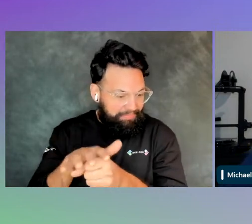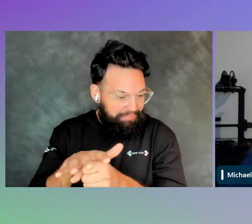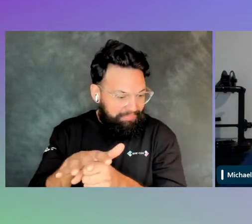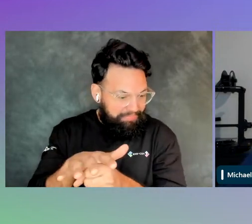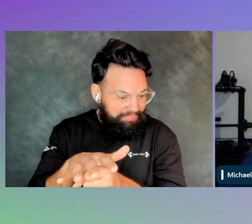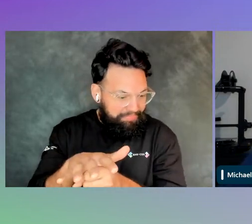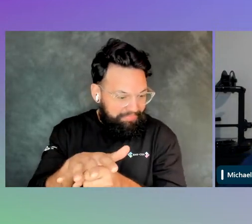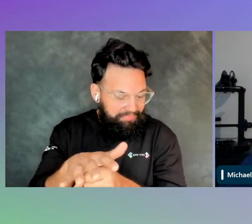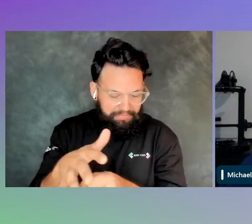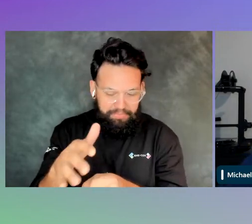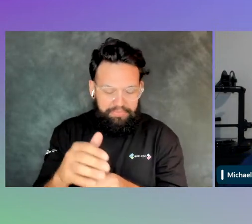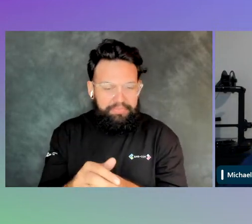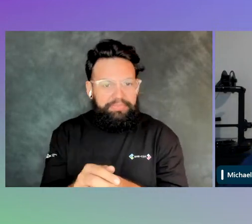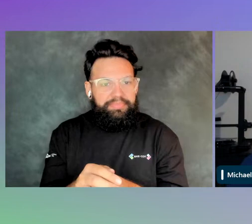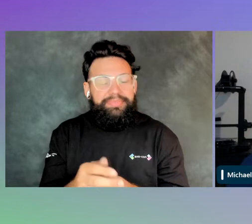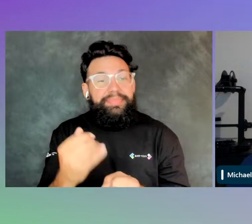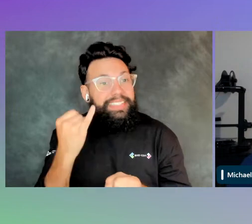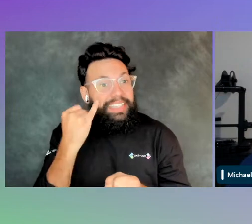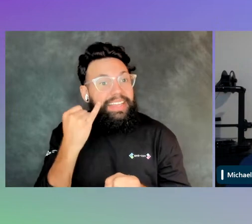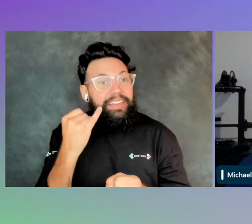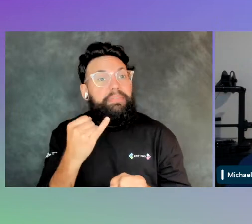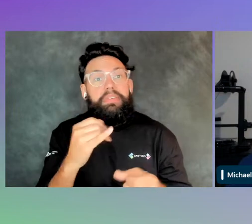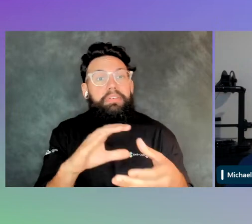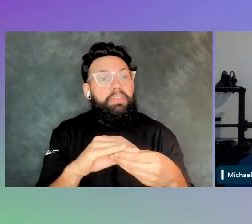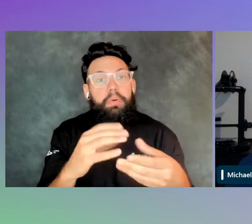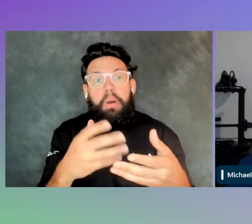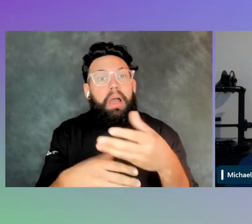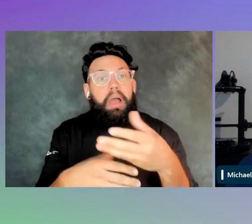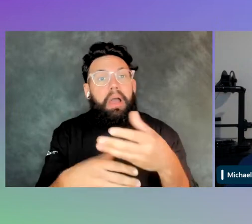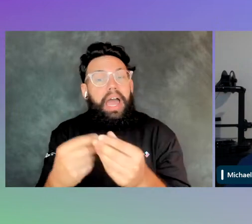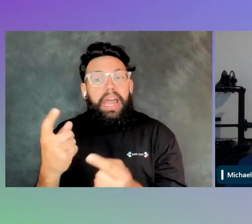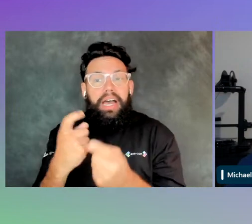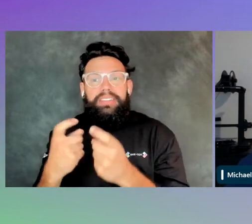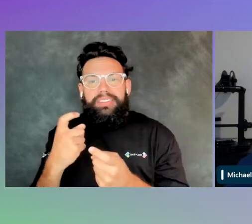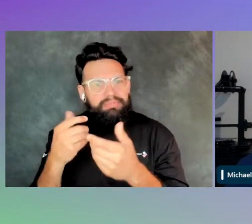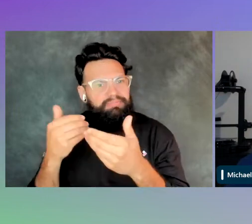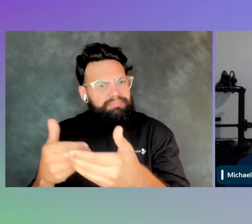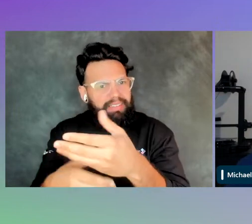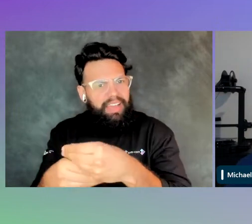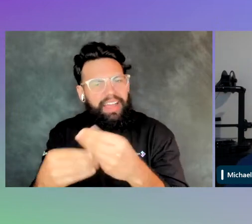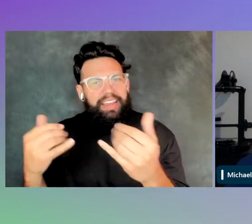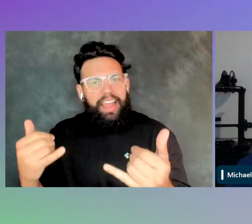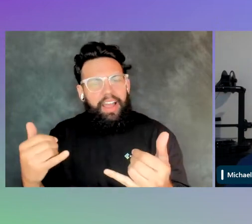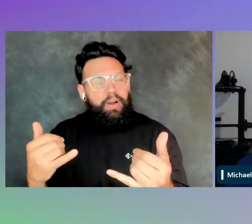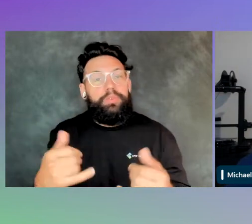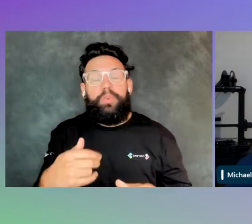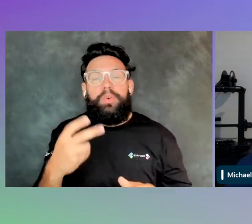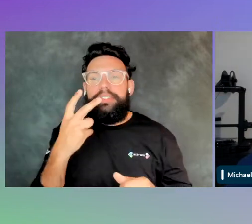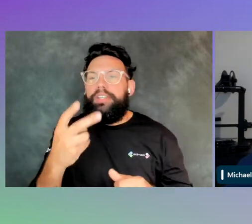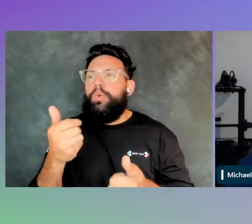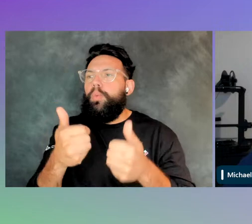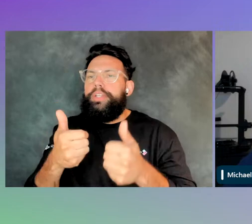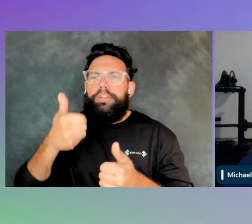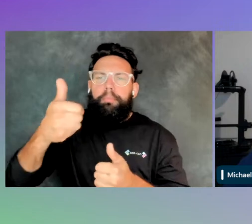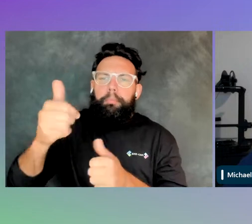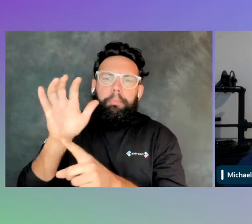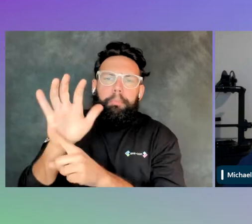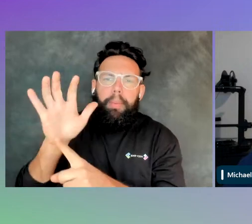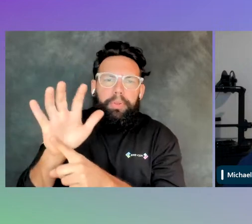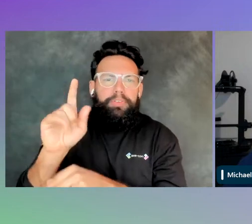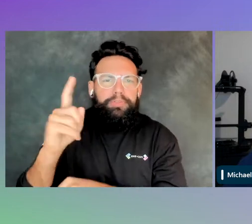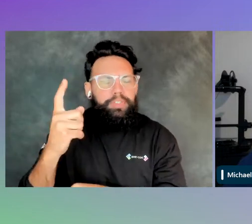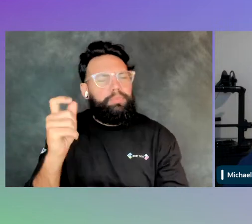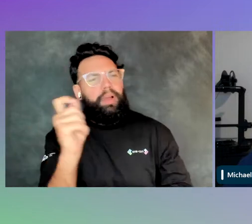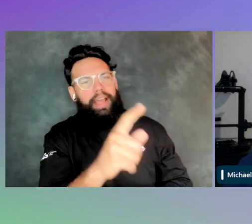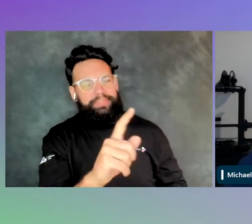them to the Q&A section. But I'm going to go based off of popularity first and go from there. First question is,